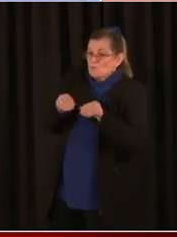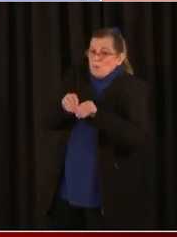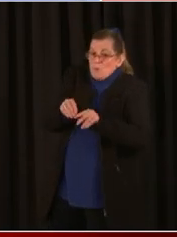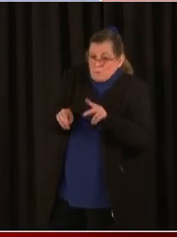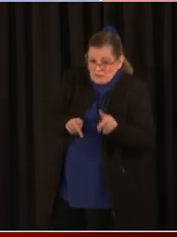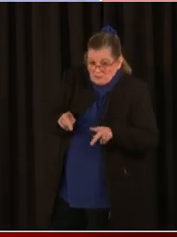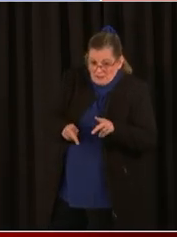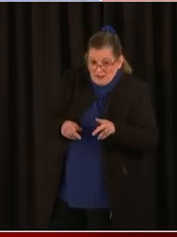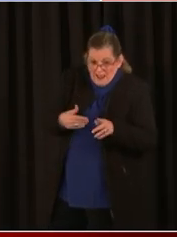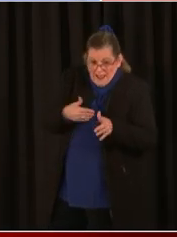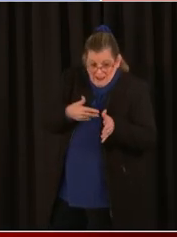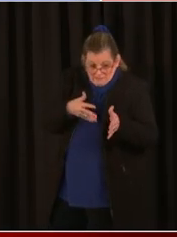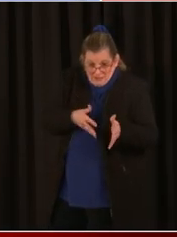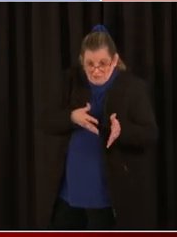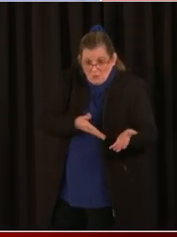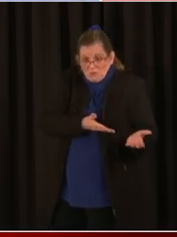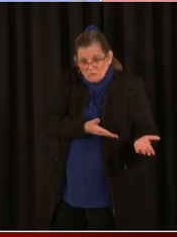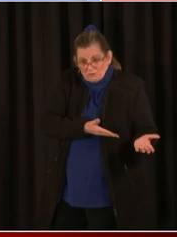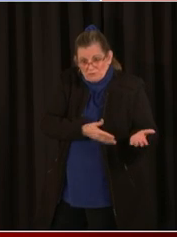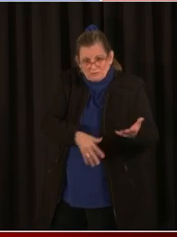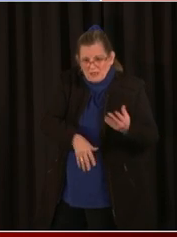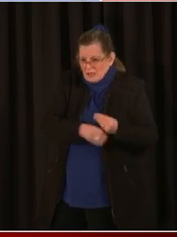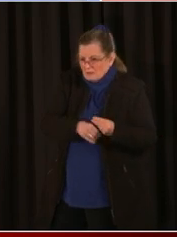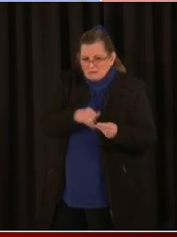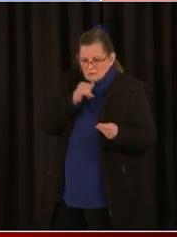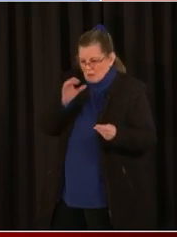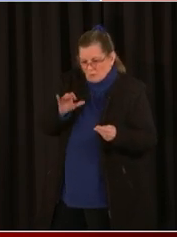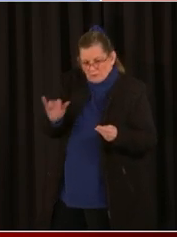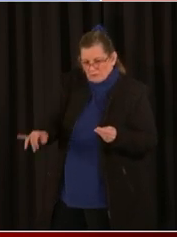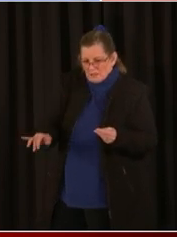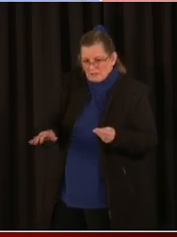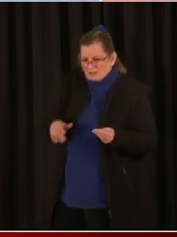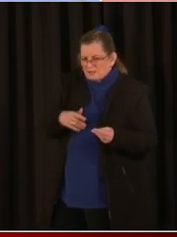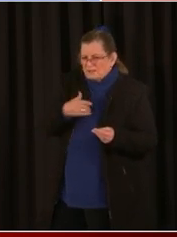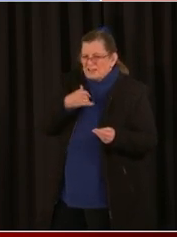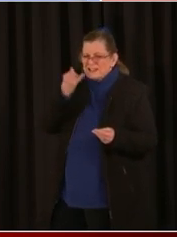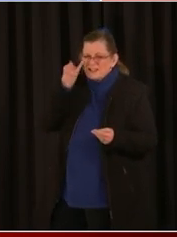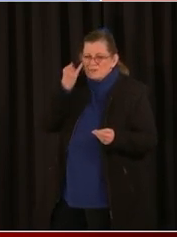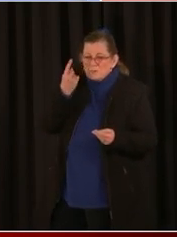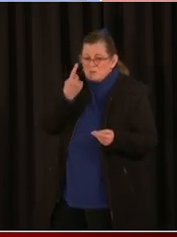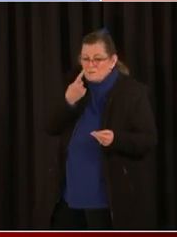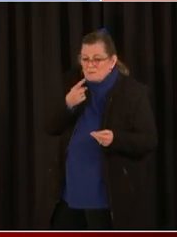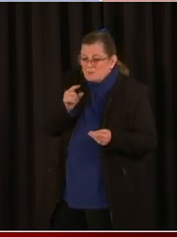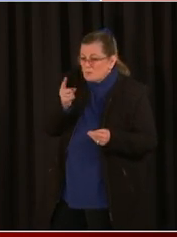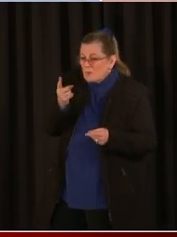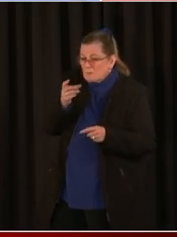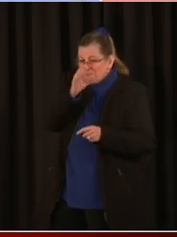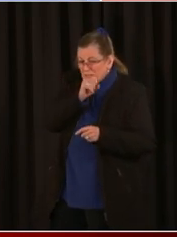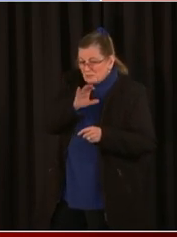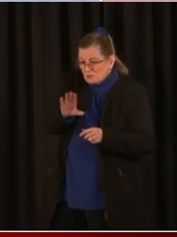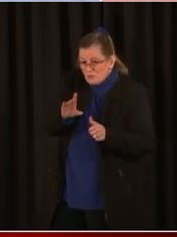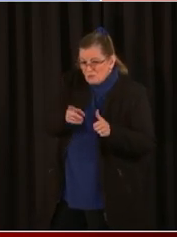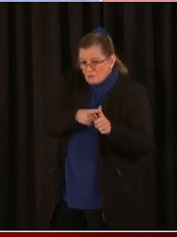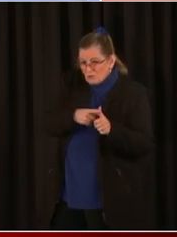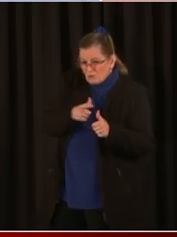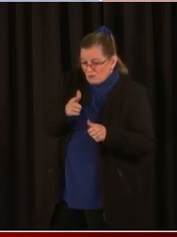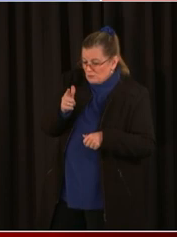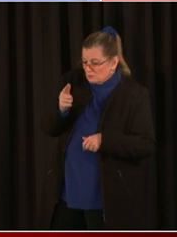that recommendation at all in the District of Columbia. So if anyone has missed their first dose at the 21 or 28